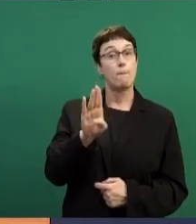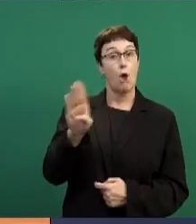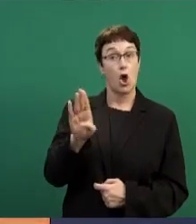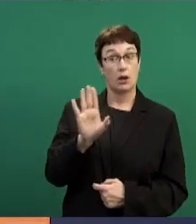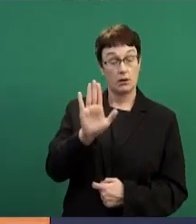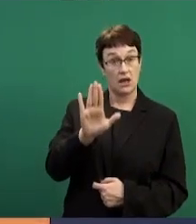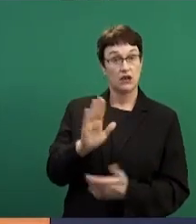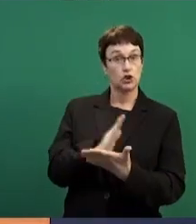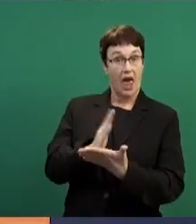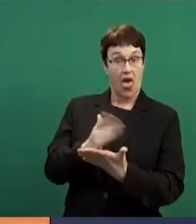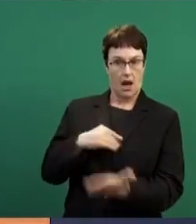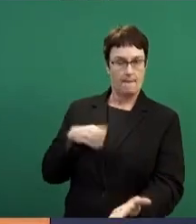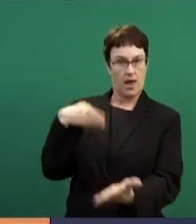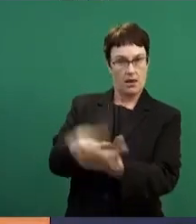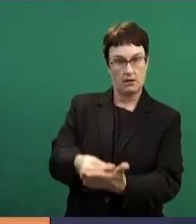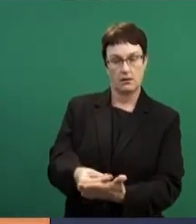for $100,